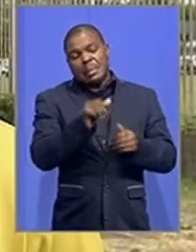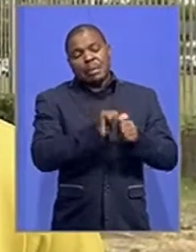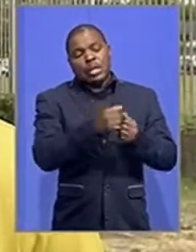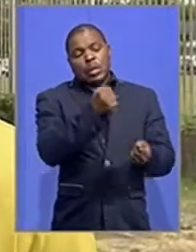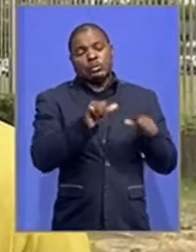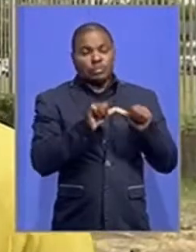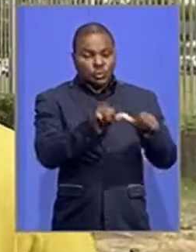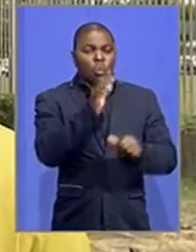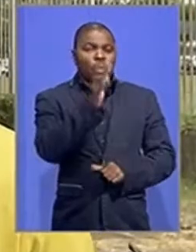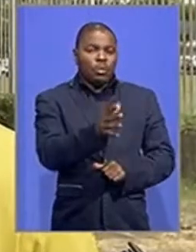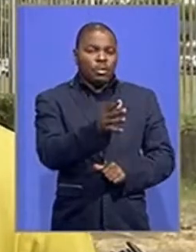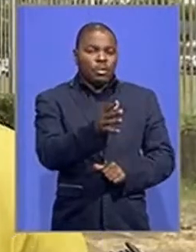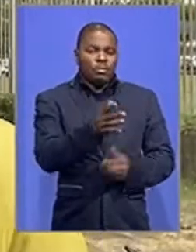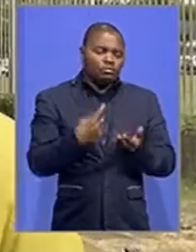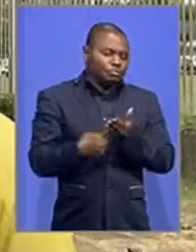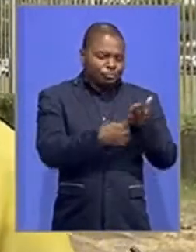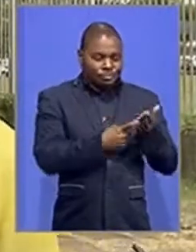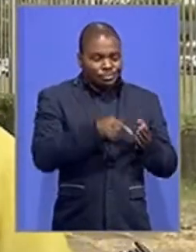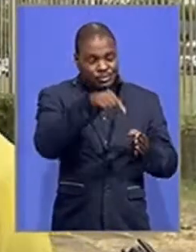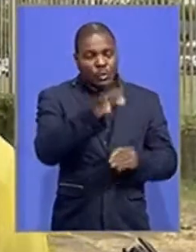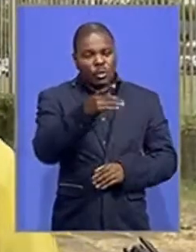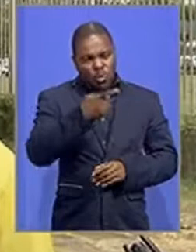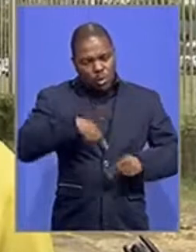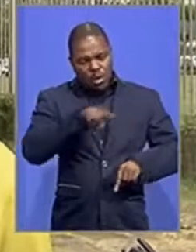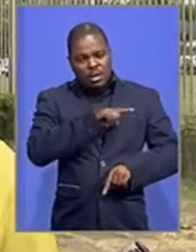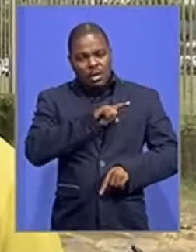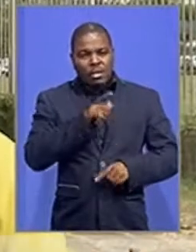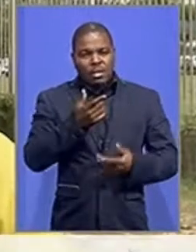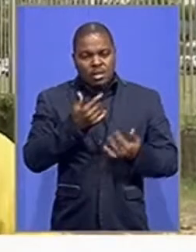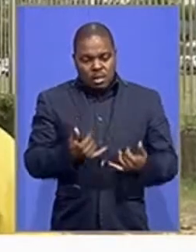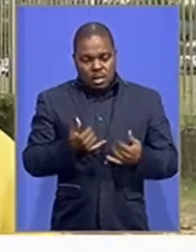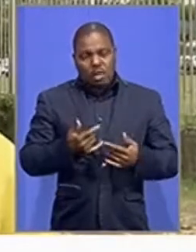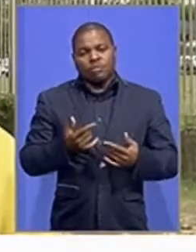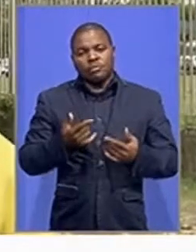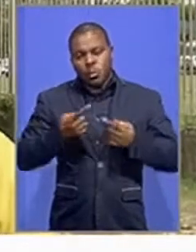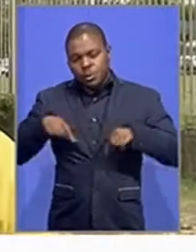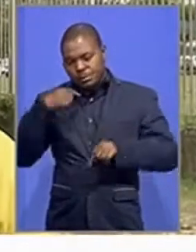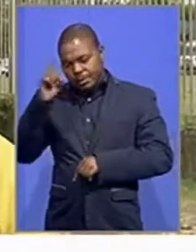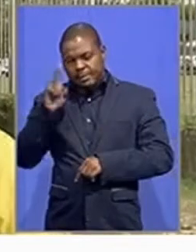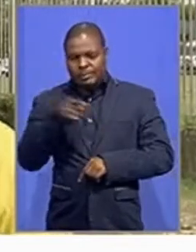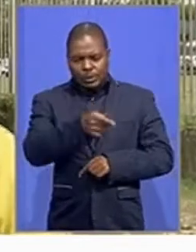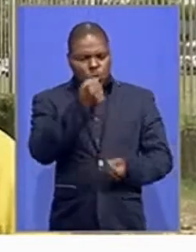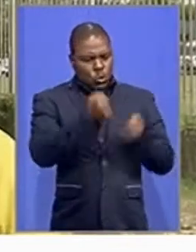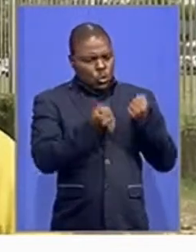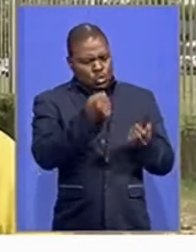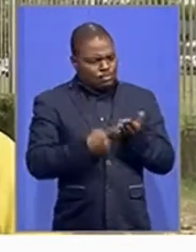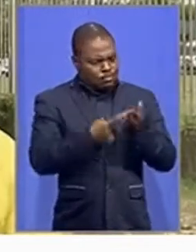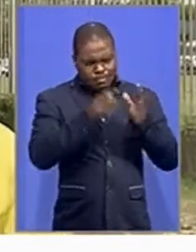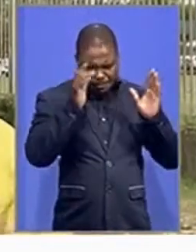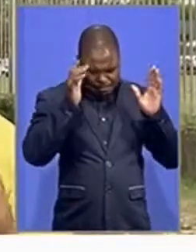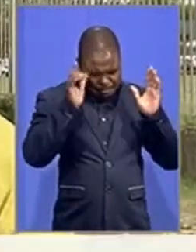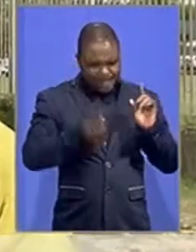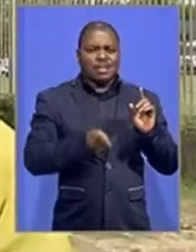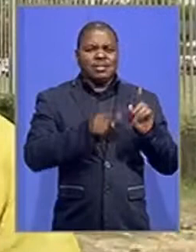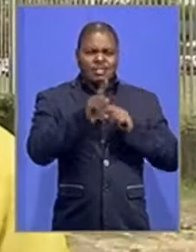where the matter will actually be ventilated. Because our default position, by the way, was that the matter must go to court and be ventilated in court so that